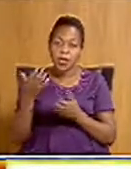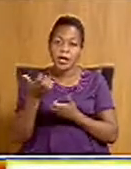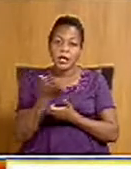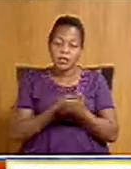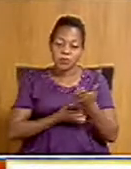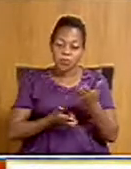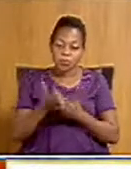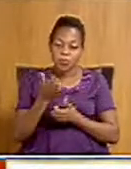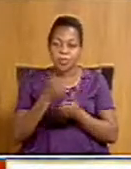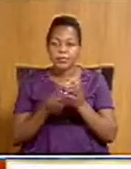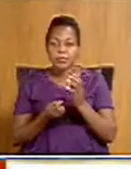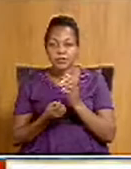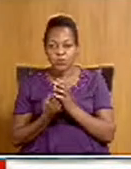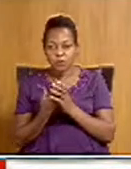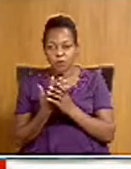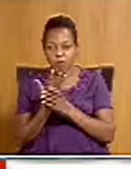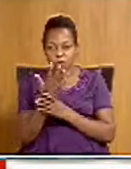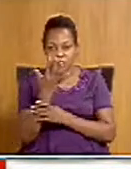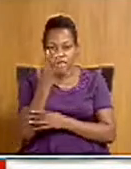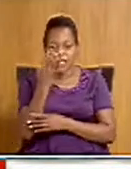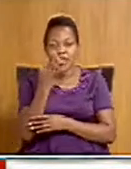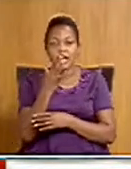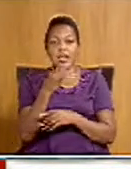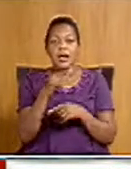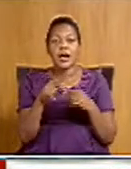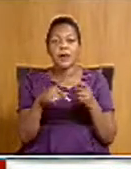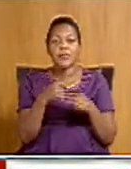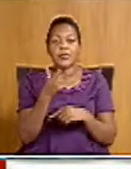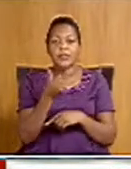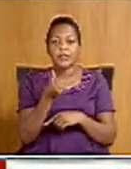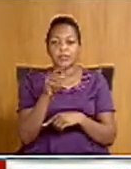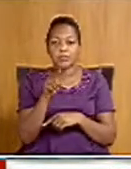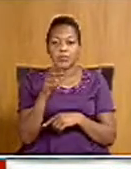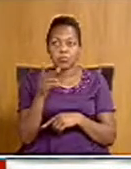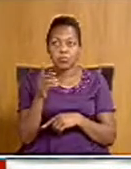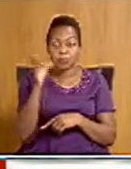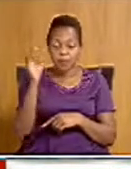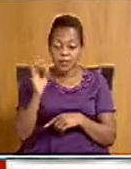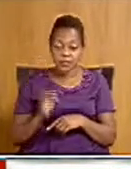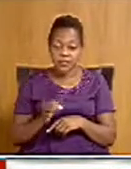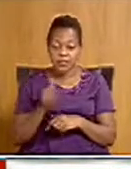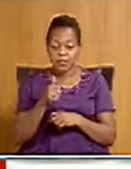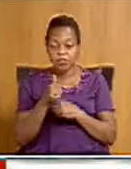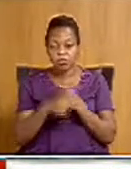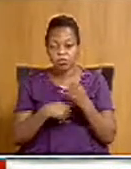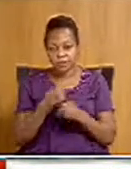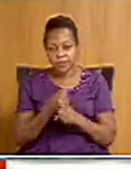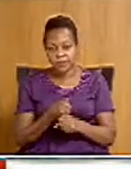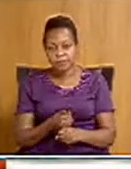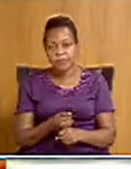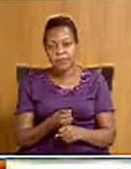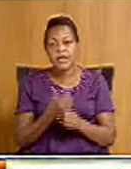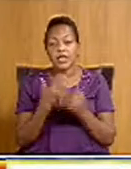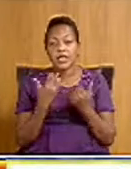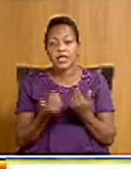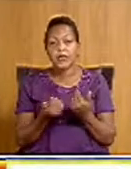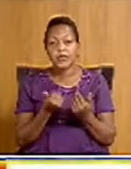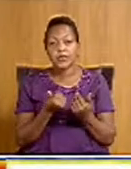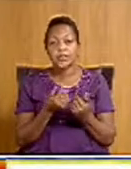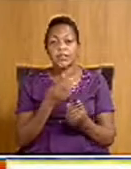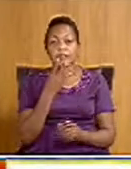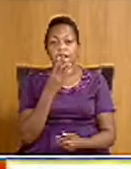economy has been growing at the rate of 6.2% per annum. It now stands